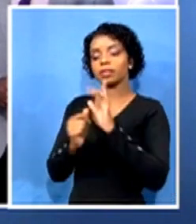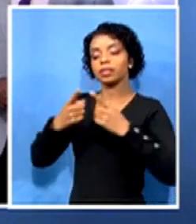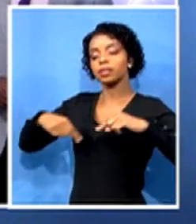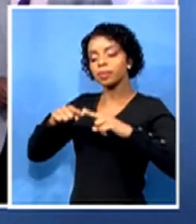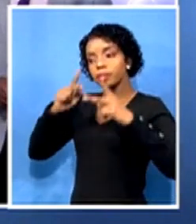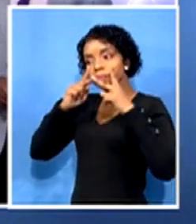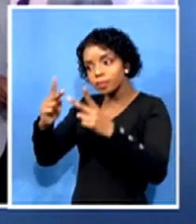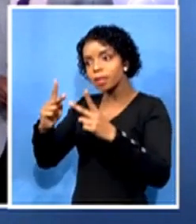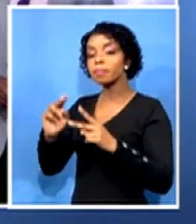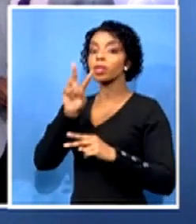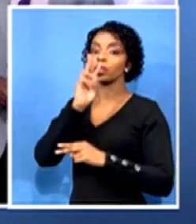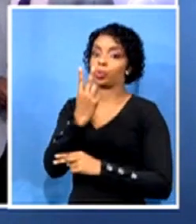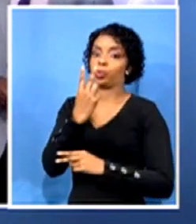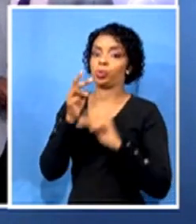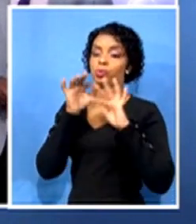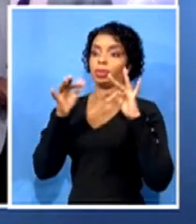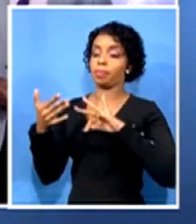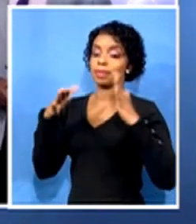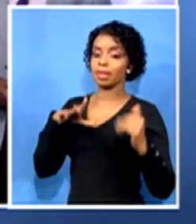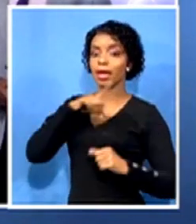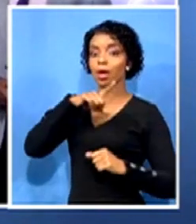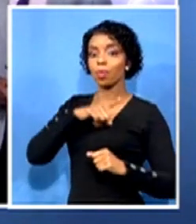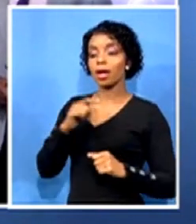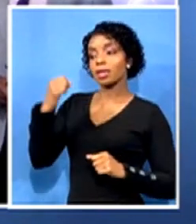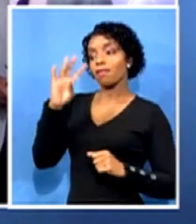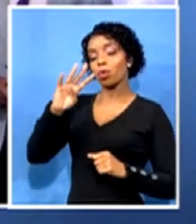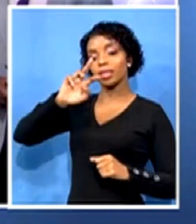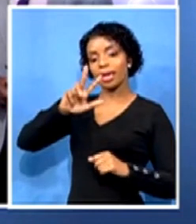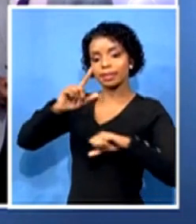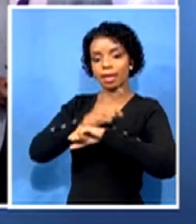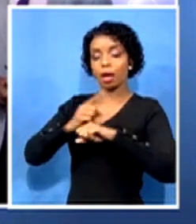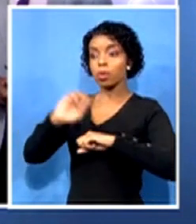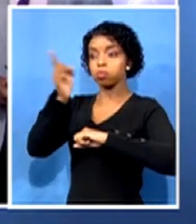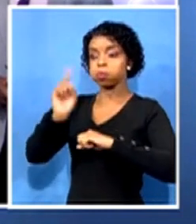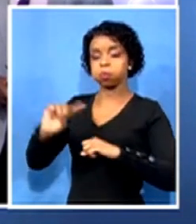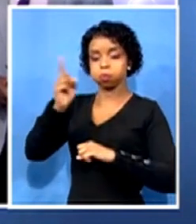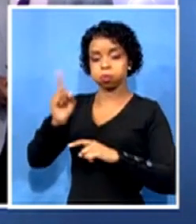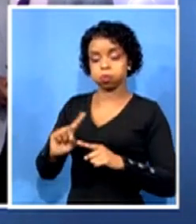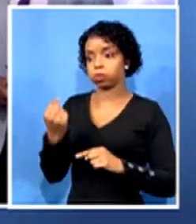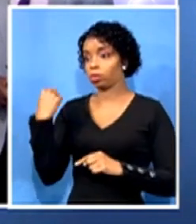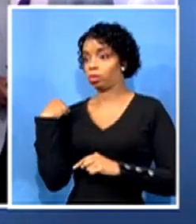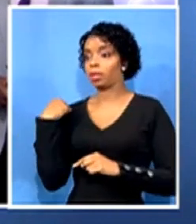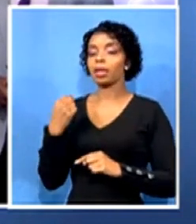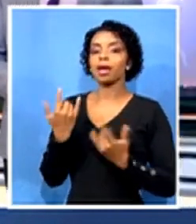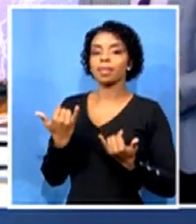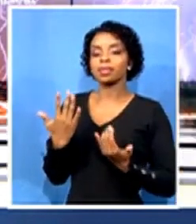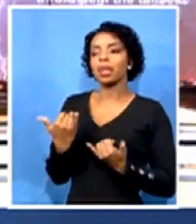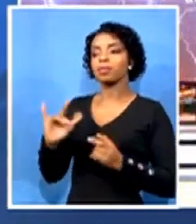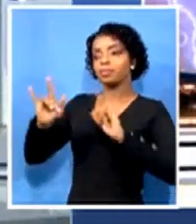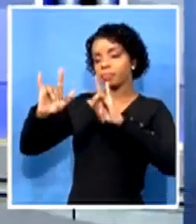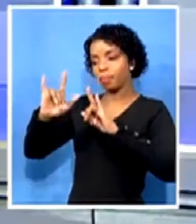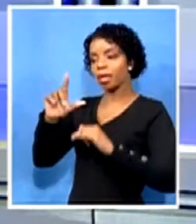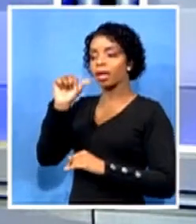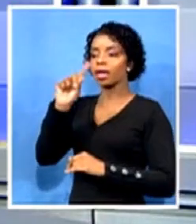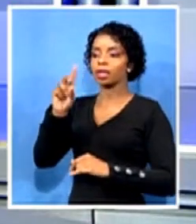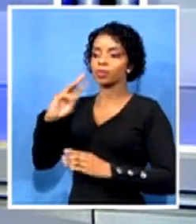to the 48-hour storm that have hit Gauteng over the past couple of days. And with that, Azwi, we'll say goodbye to you. Thank you for joining us. We now cross to our reporter,